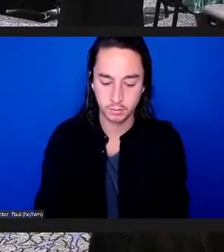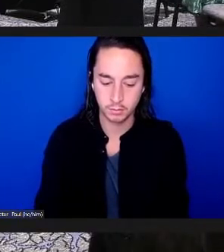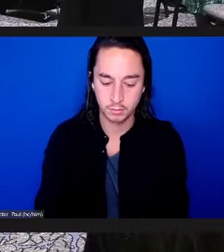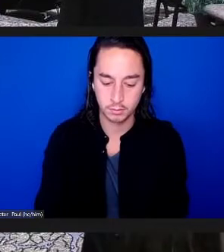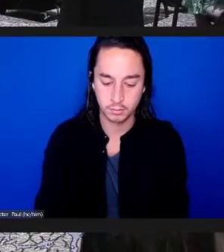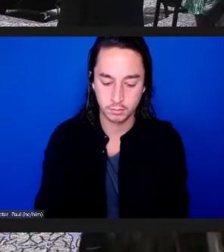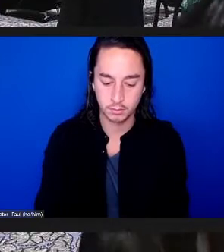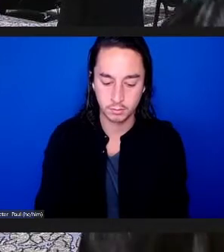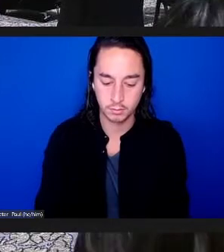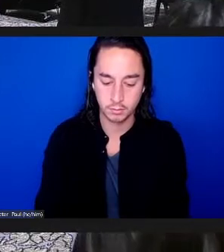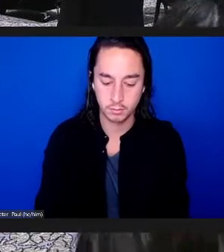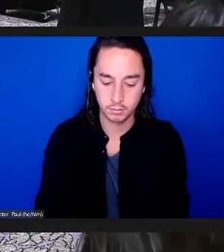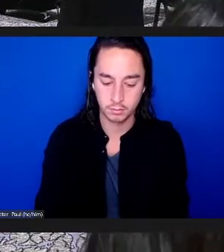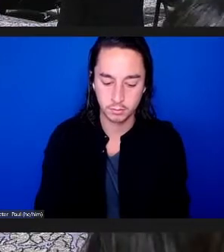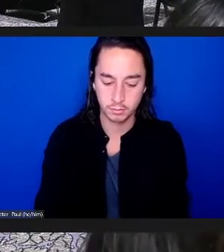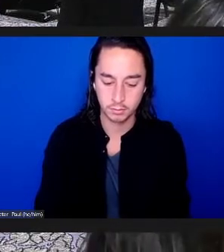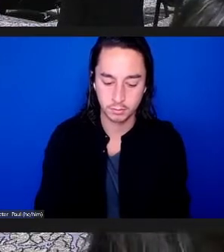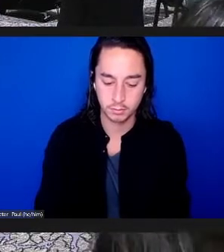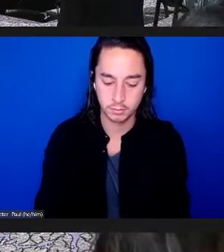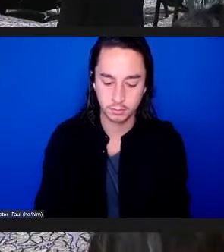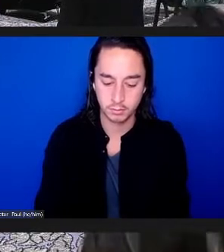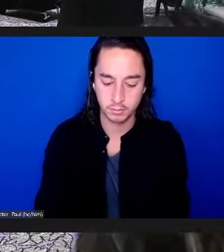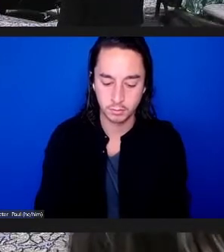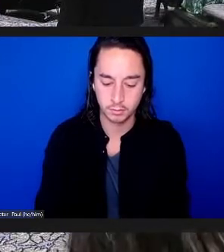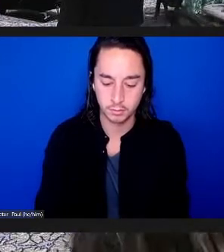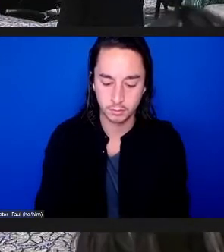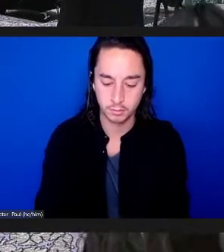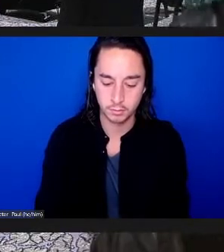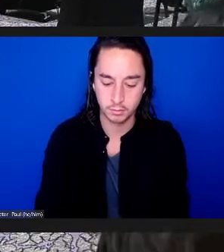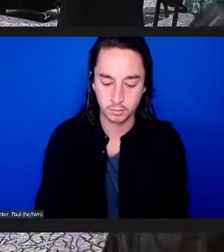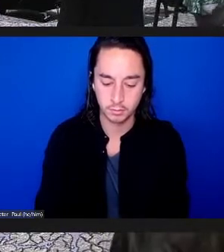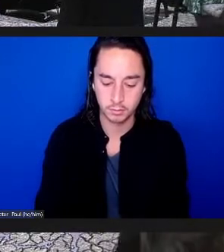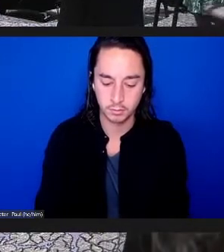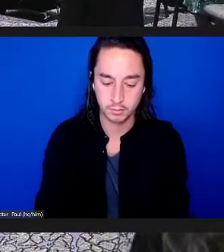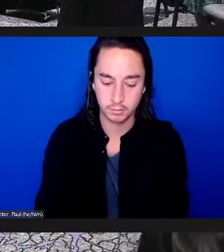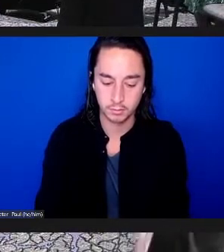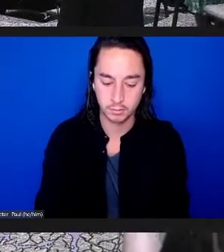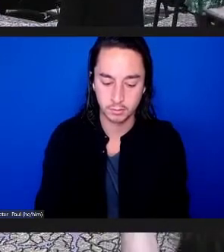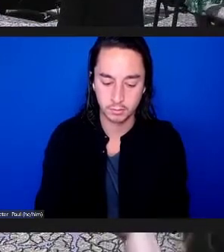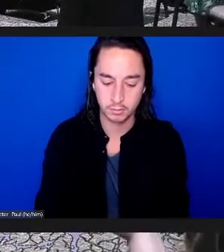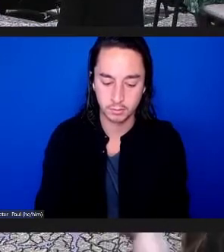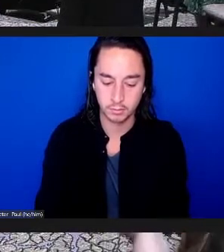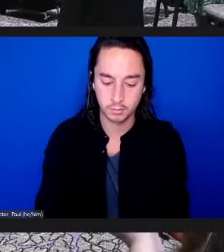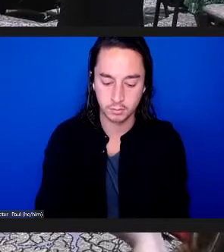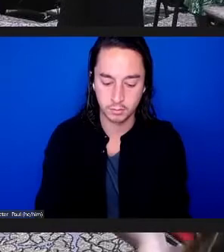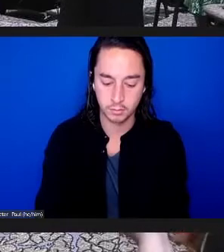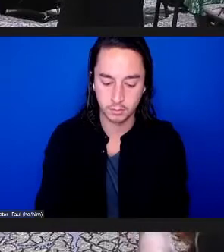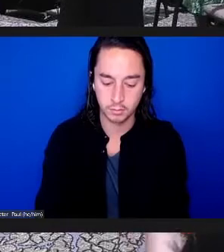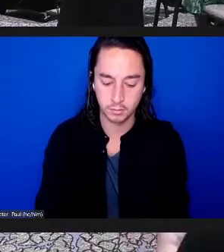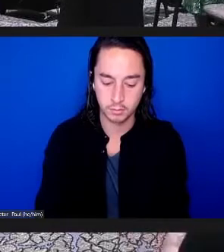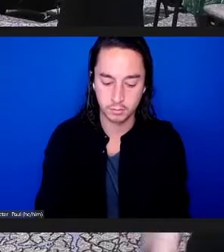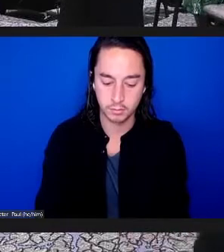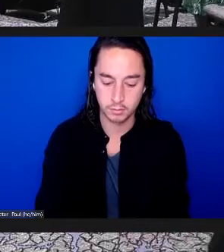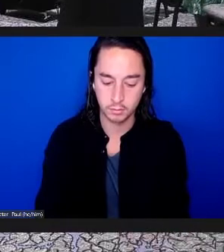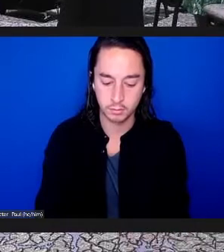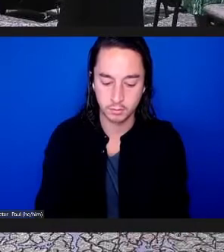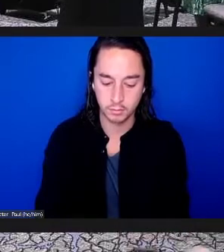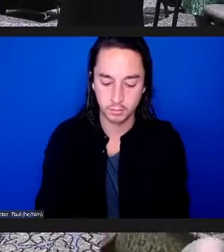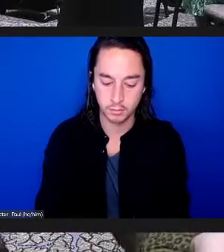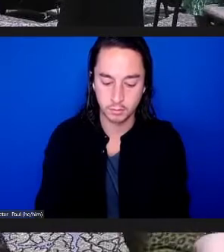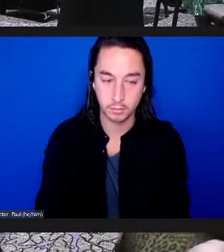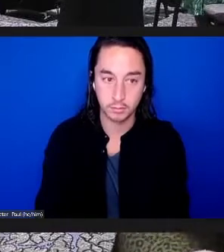We're going to be getting started in just a couple minutes. We're holding it. So go ahead and get into the